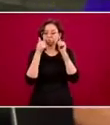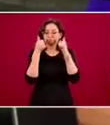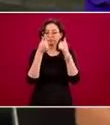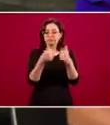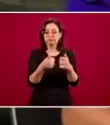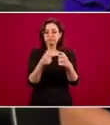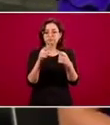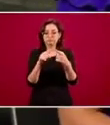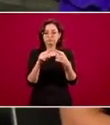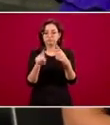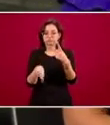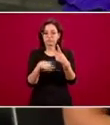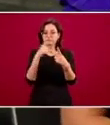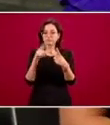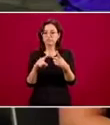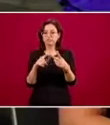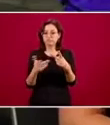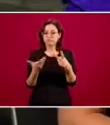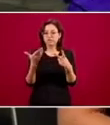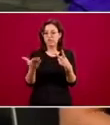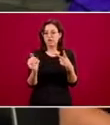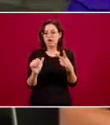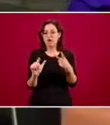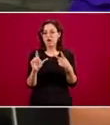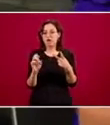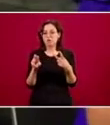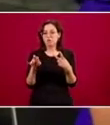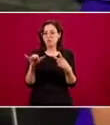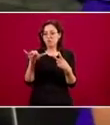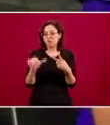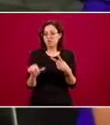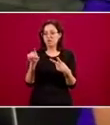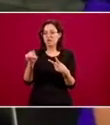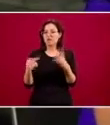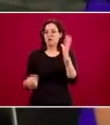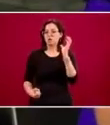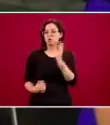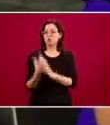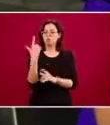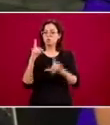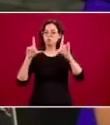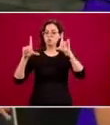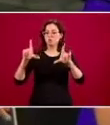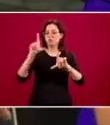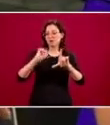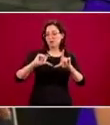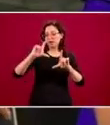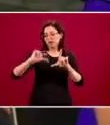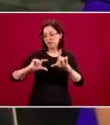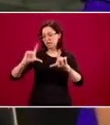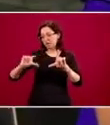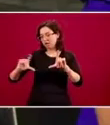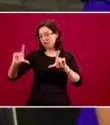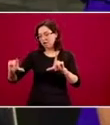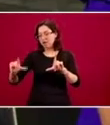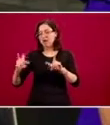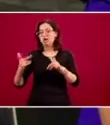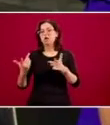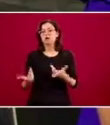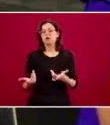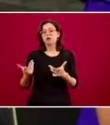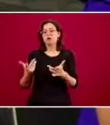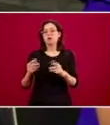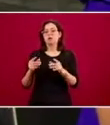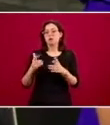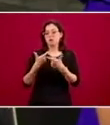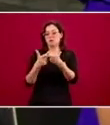indeed. So, what can you talk about this? And second question, this new graphic, this new